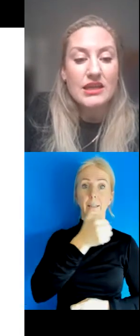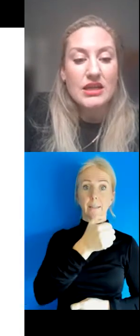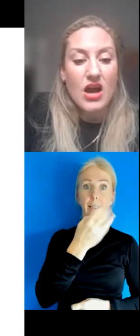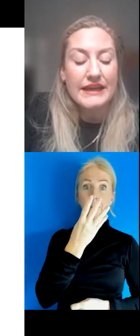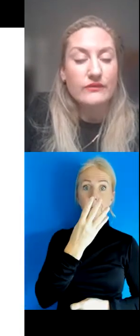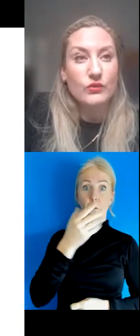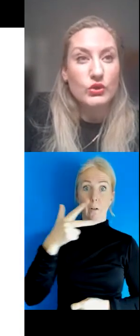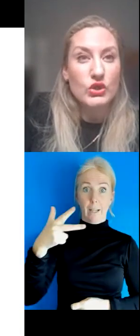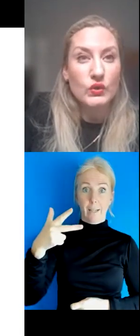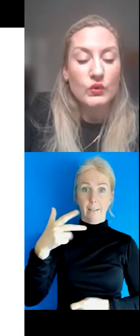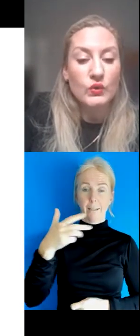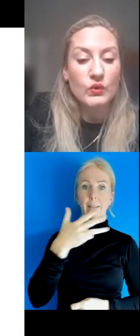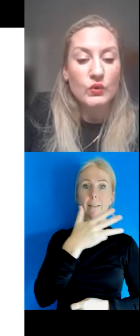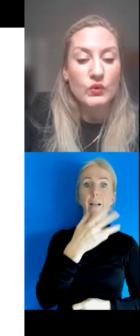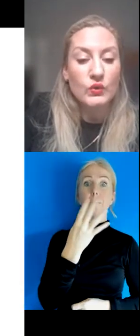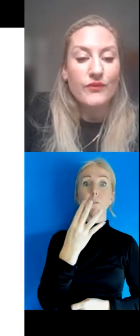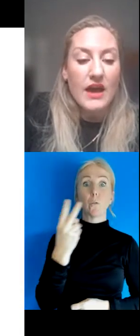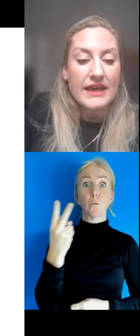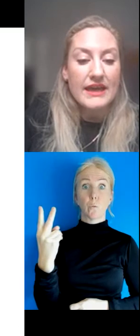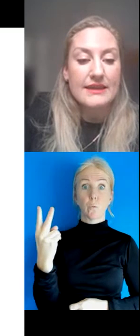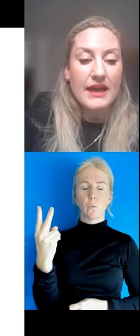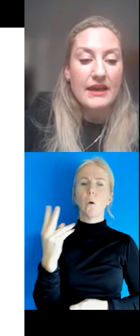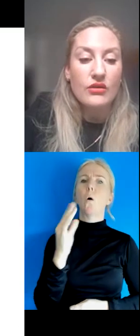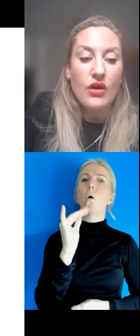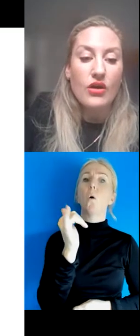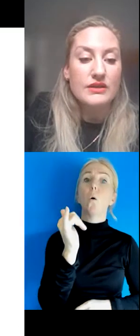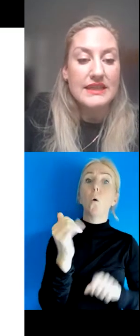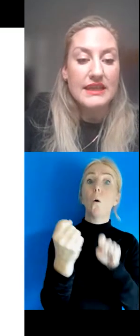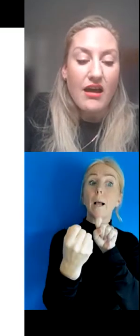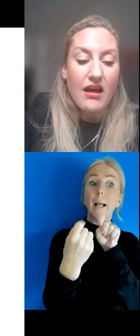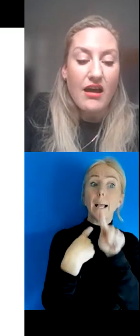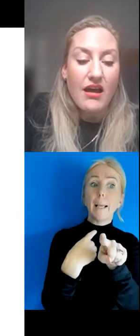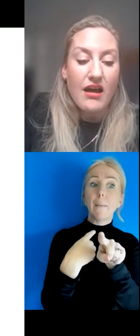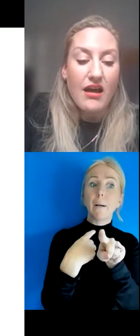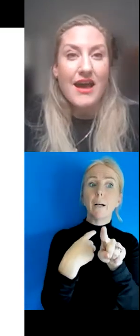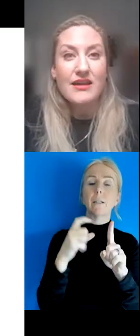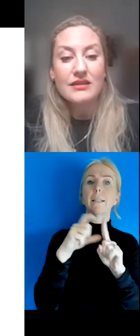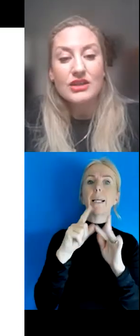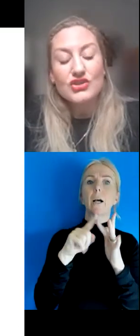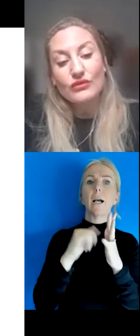648 942 or via email on